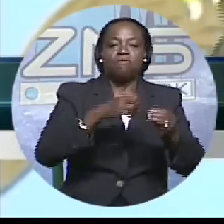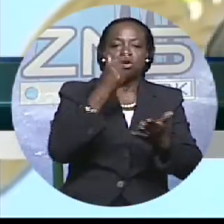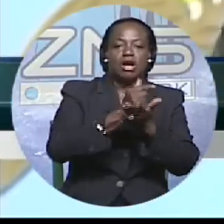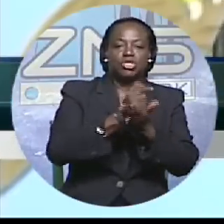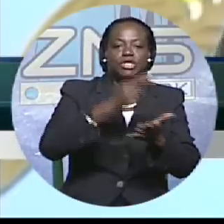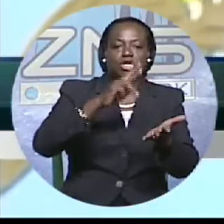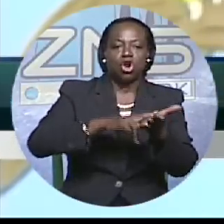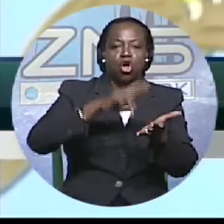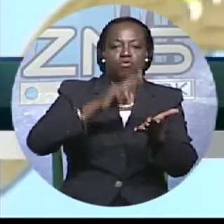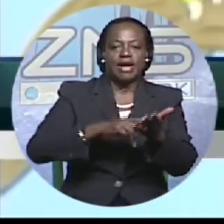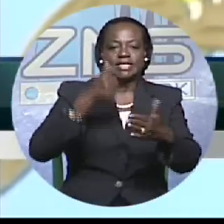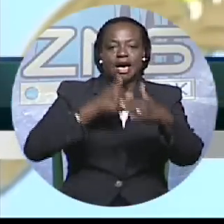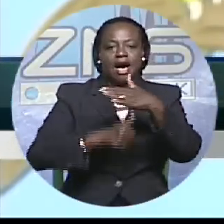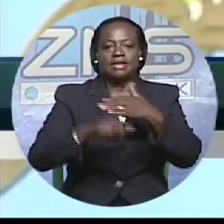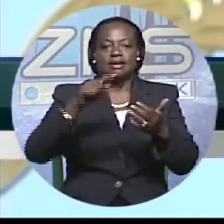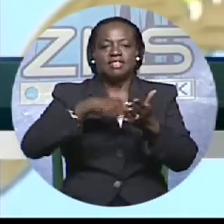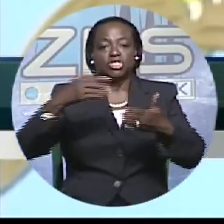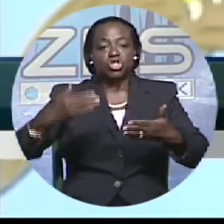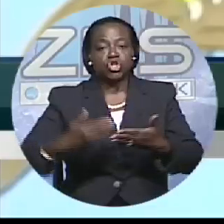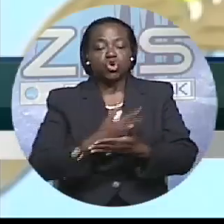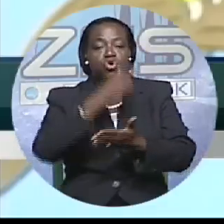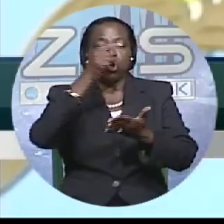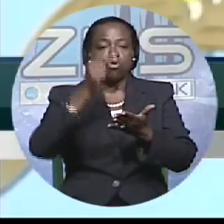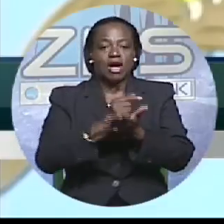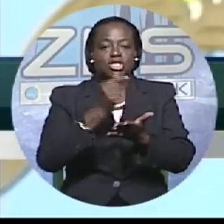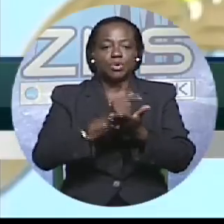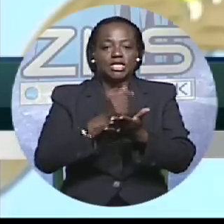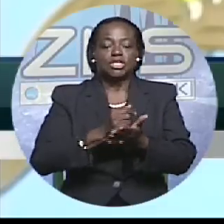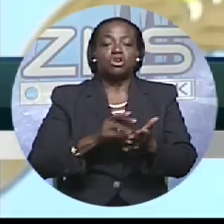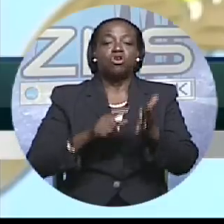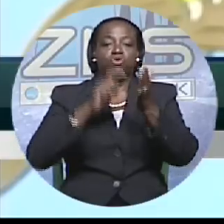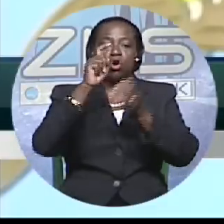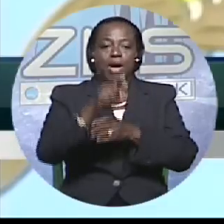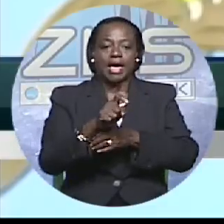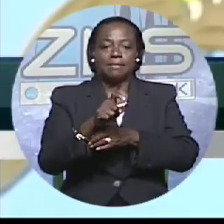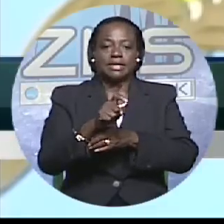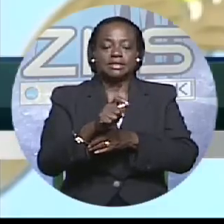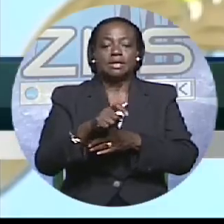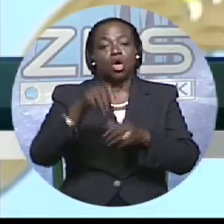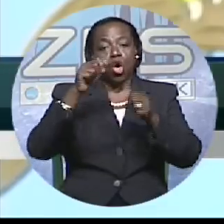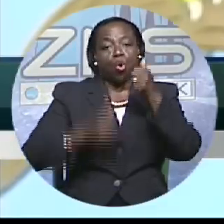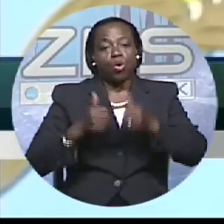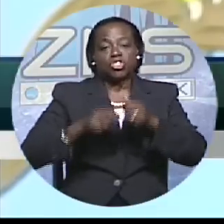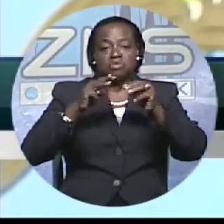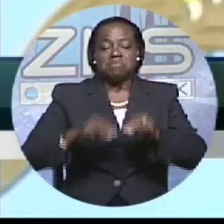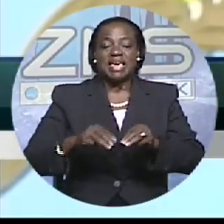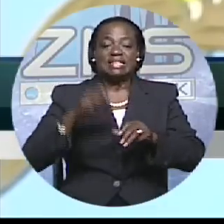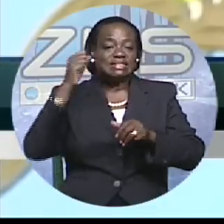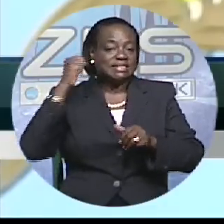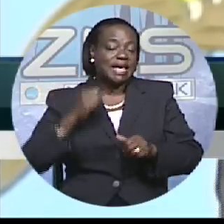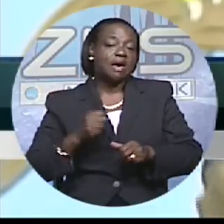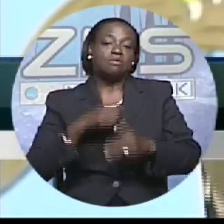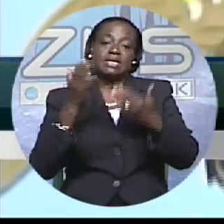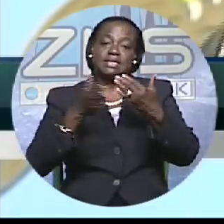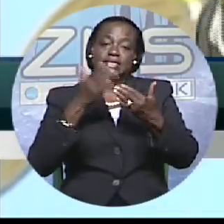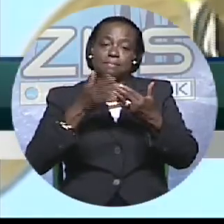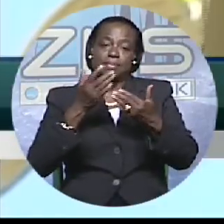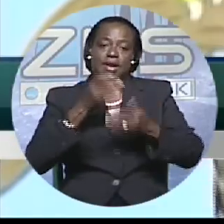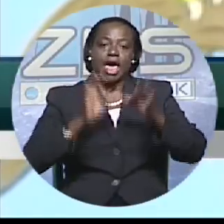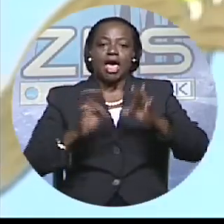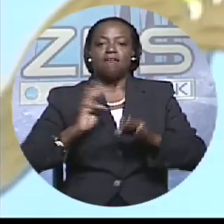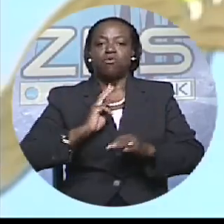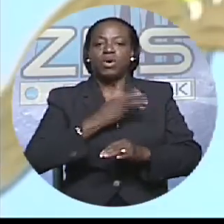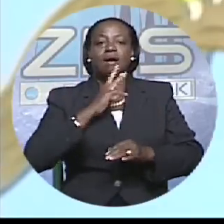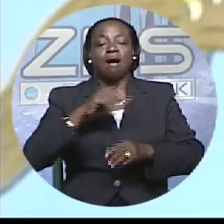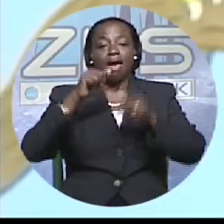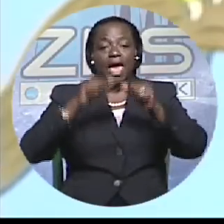rate under this new graduation requirement, which may sound simple, but it is stringent. And if we are able to move